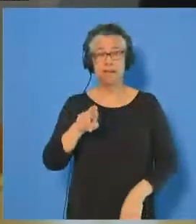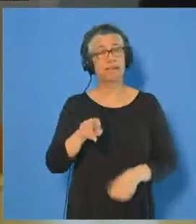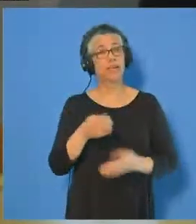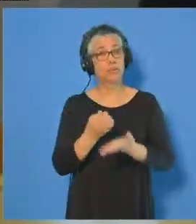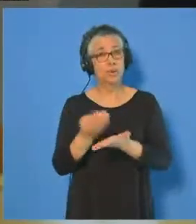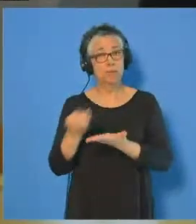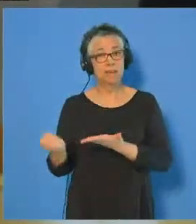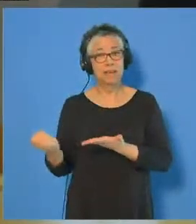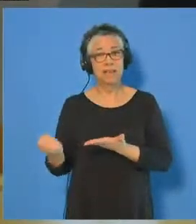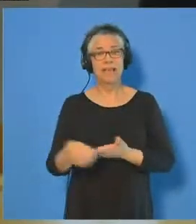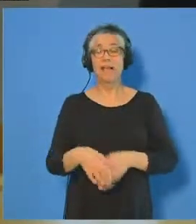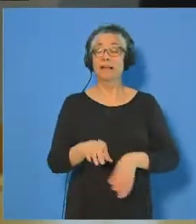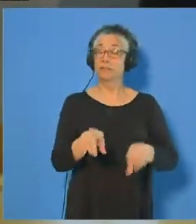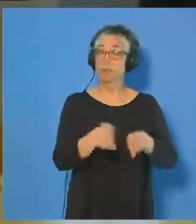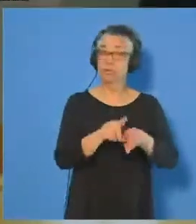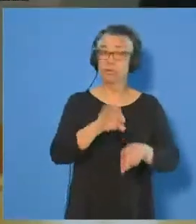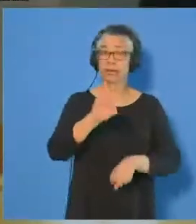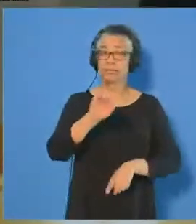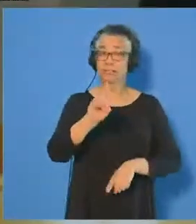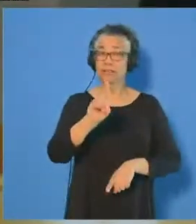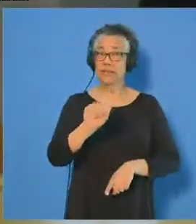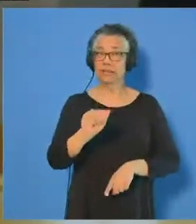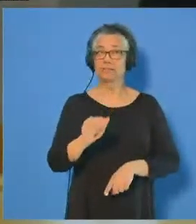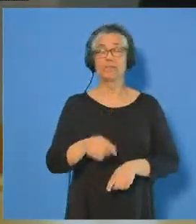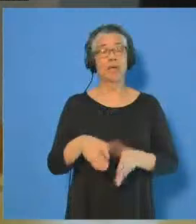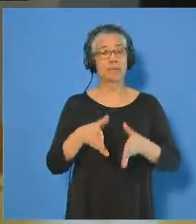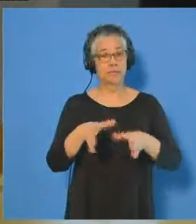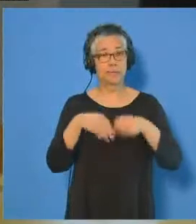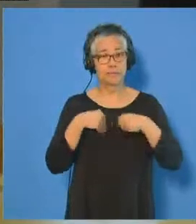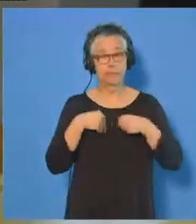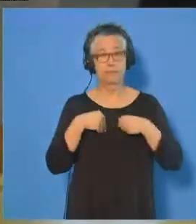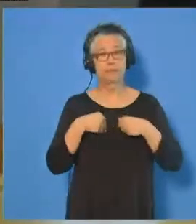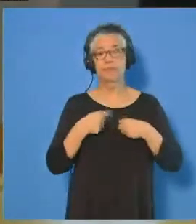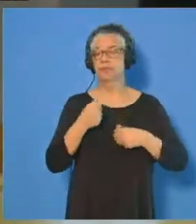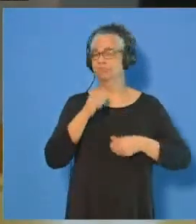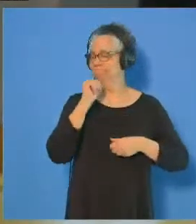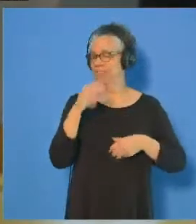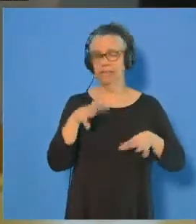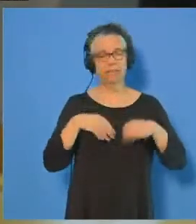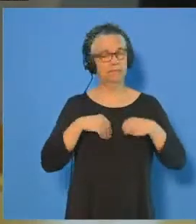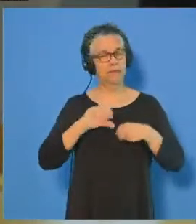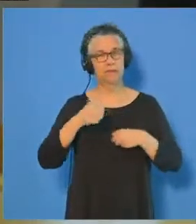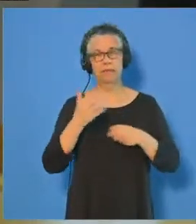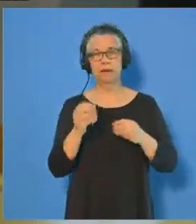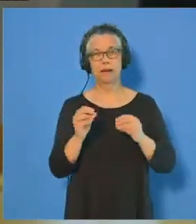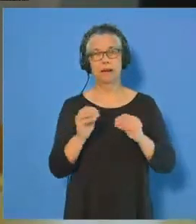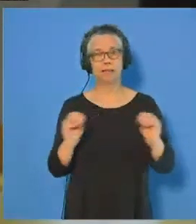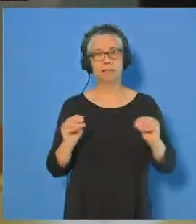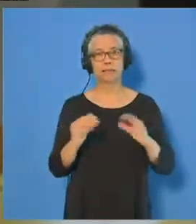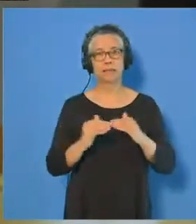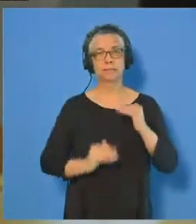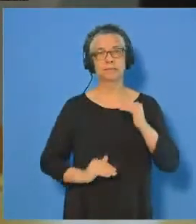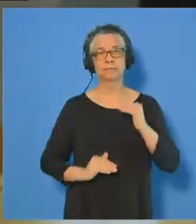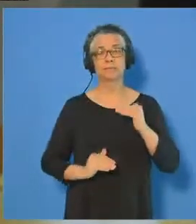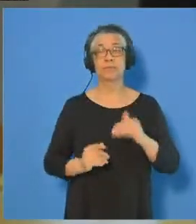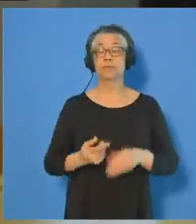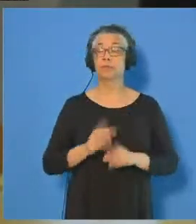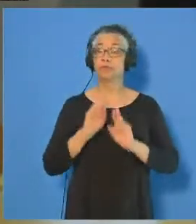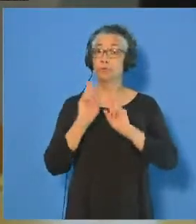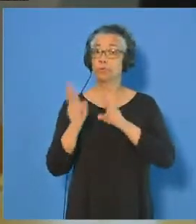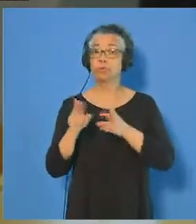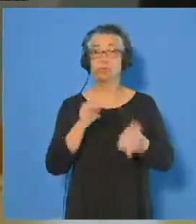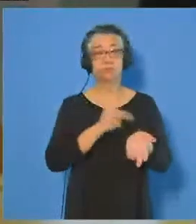and is FDA approved, and we will accept nothing less. They are being reported to our physicians, to the public, and to